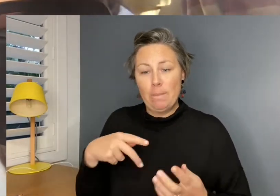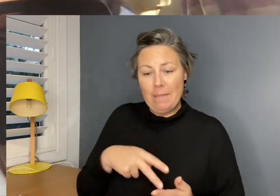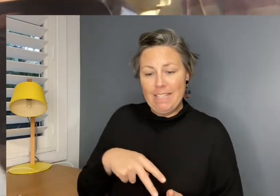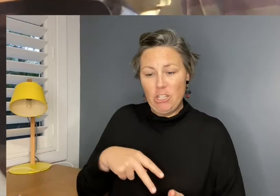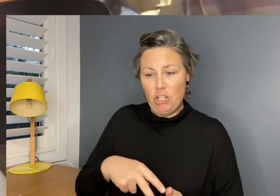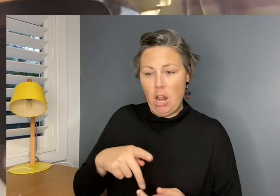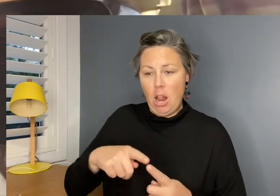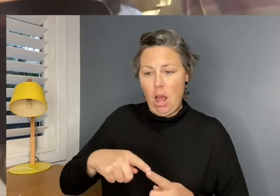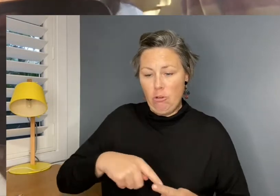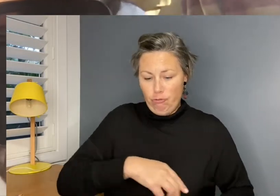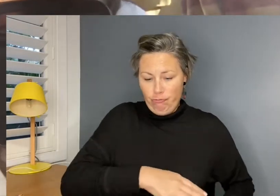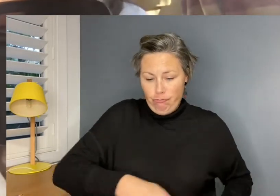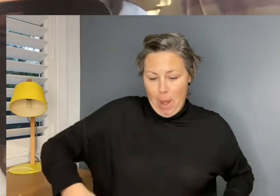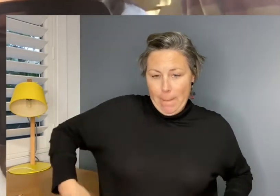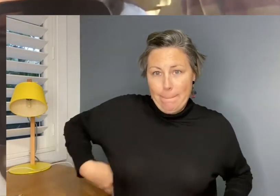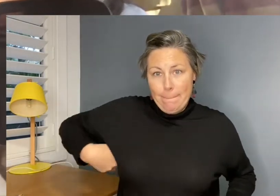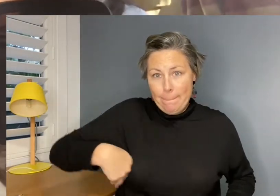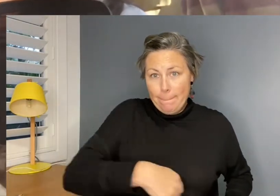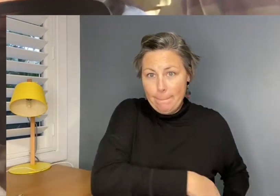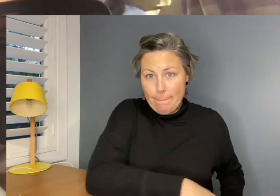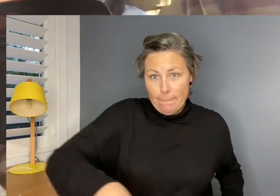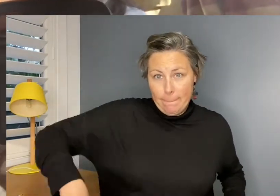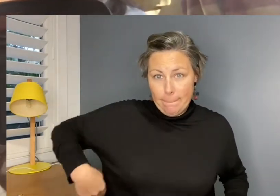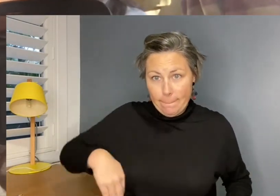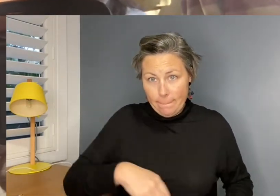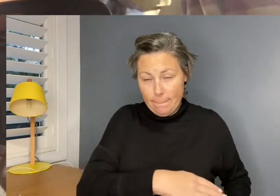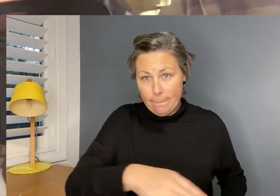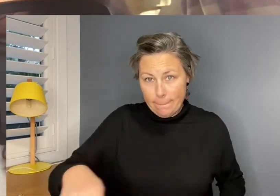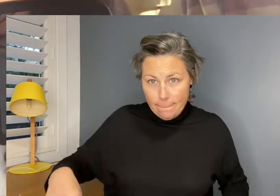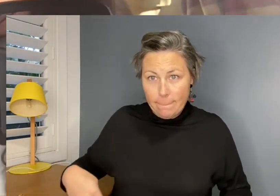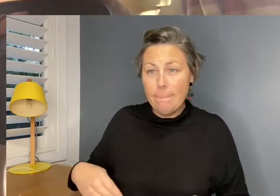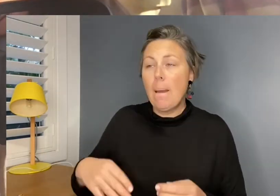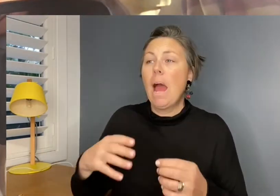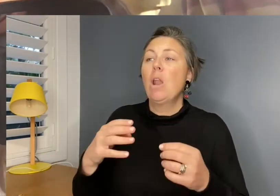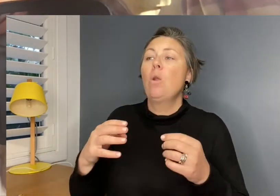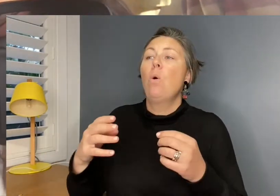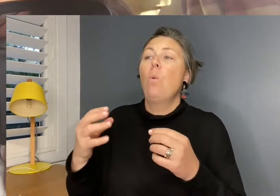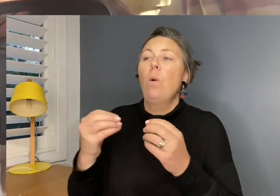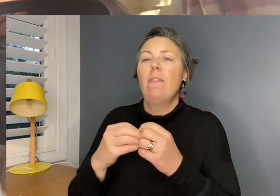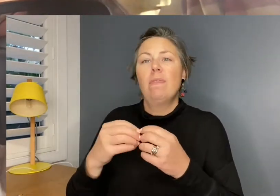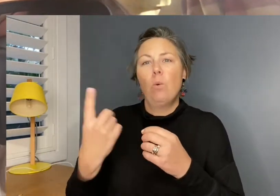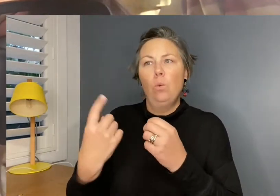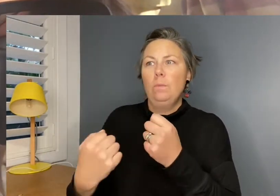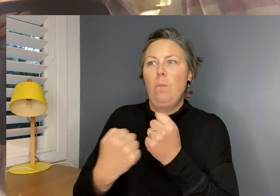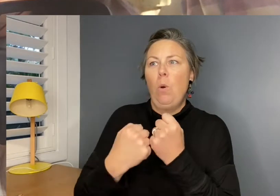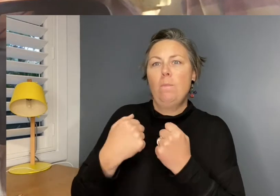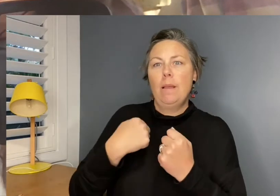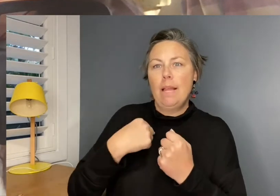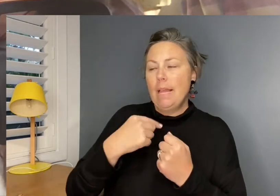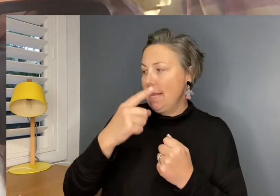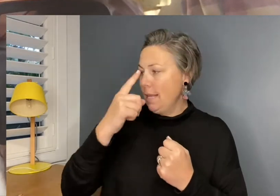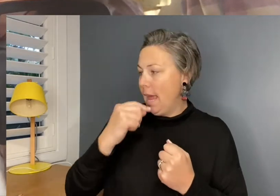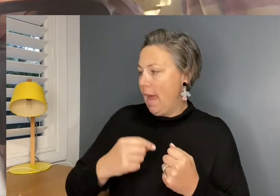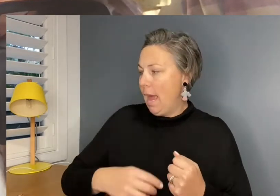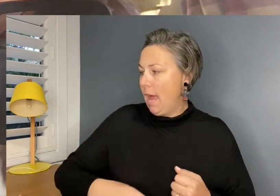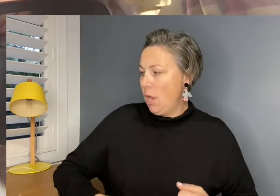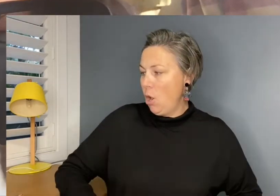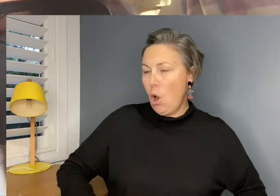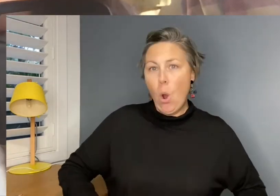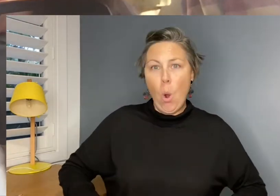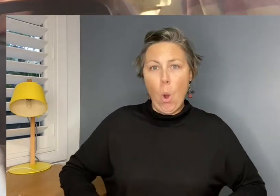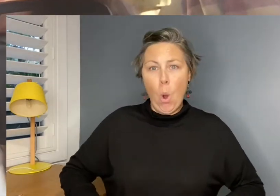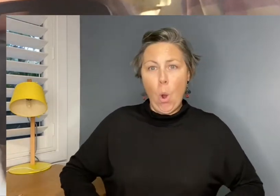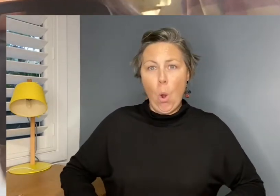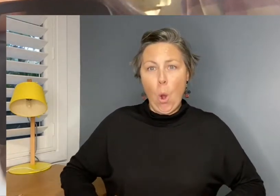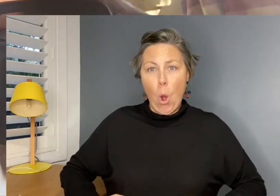weightless and do things like shake it gently and just sort of take the weight out. So we tried a few of those moves where